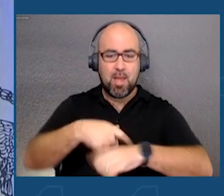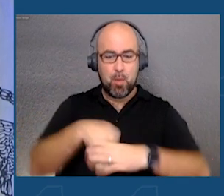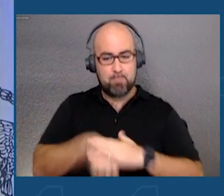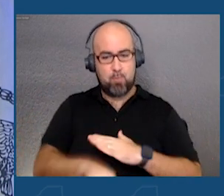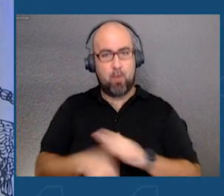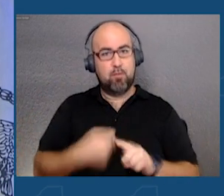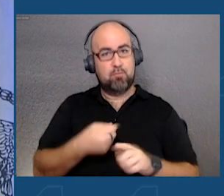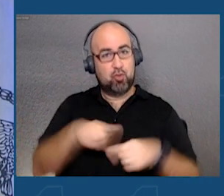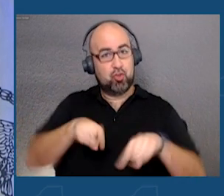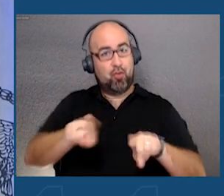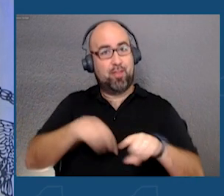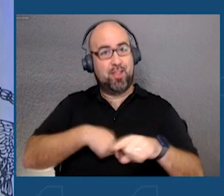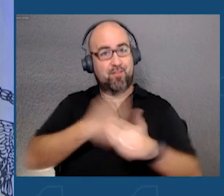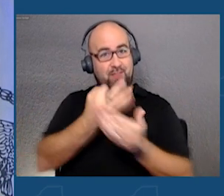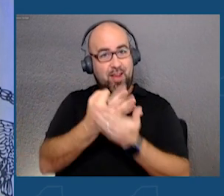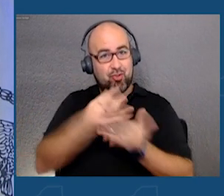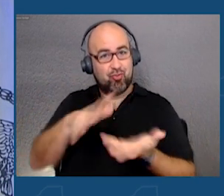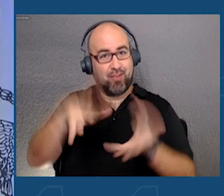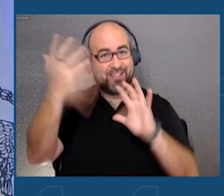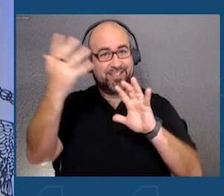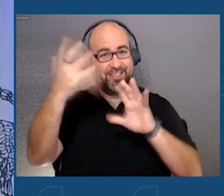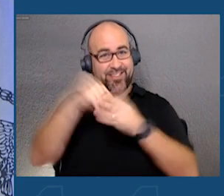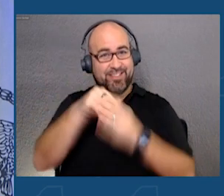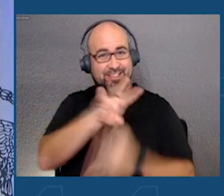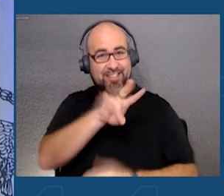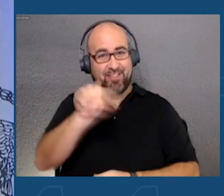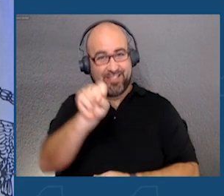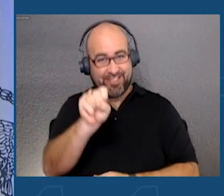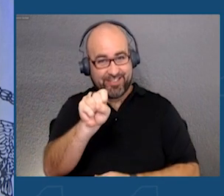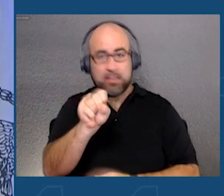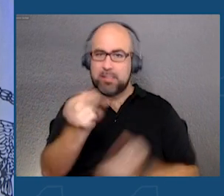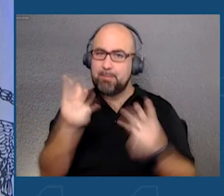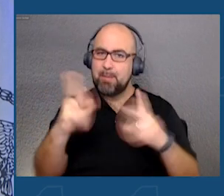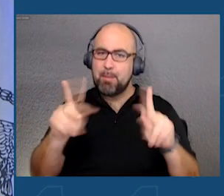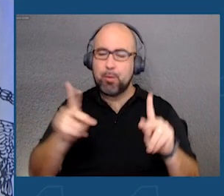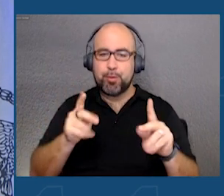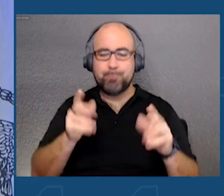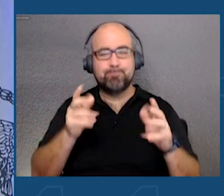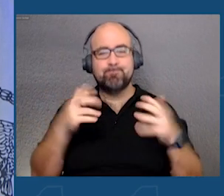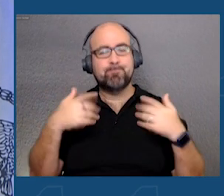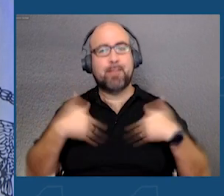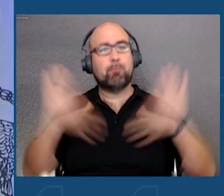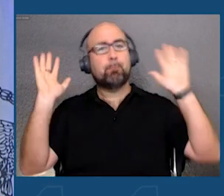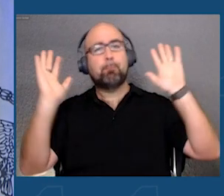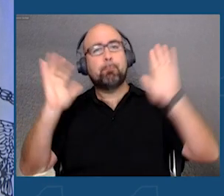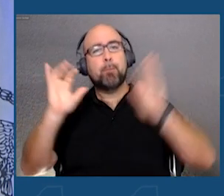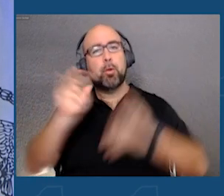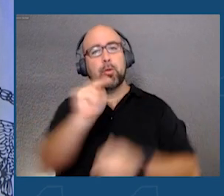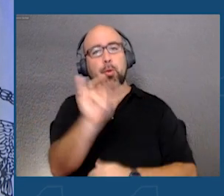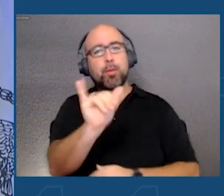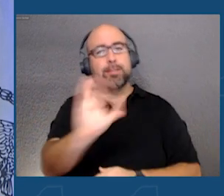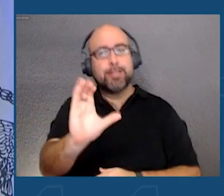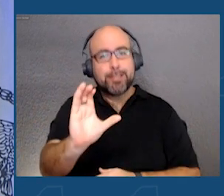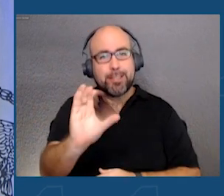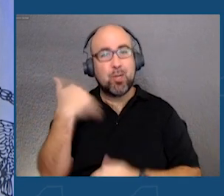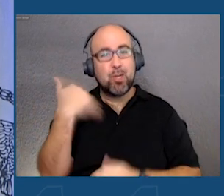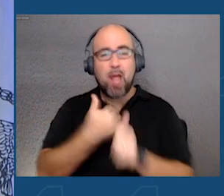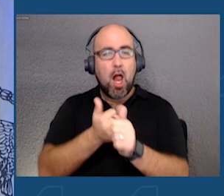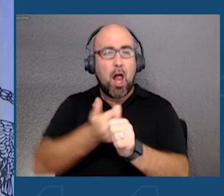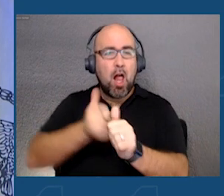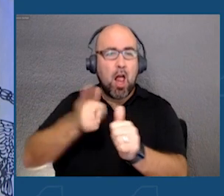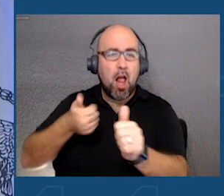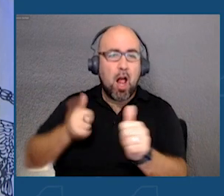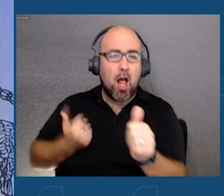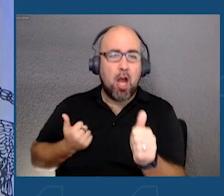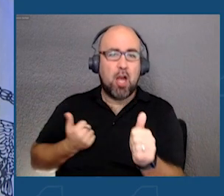crisis of the 70s. And a lot of people had given up on New York City at that time. It was real. We had fallen so far. People